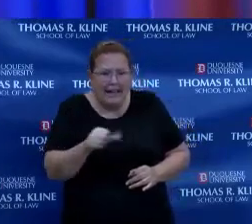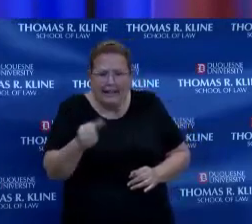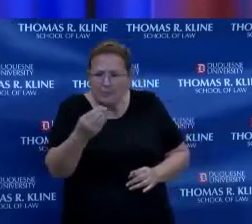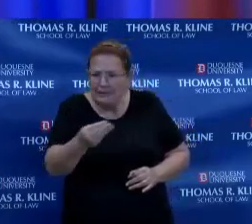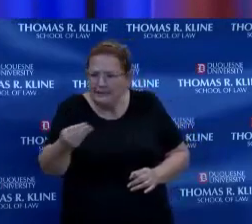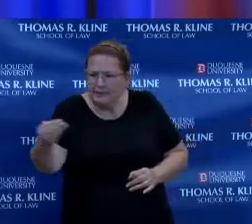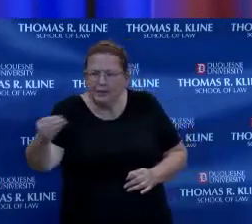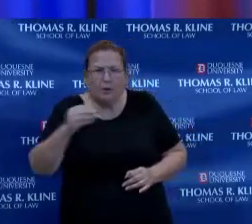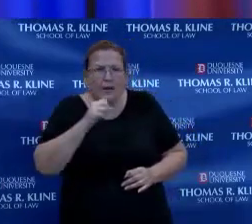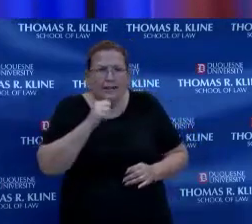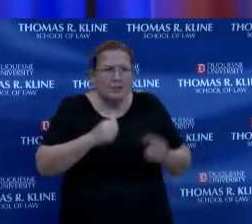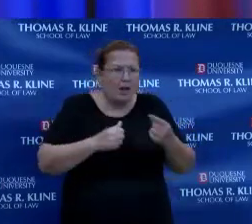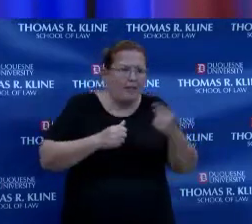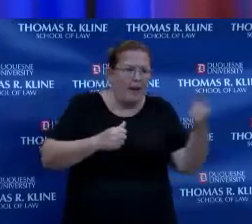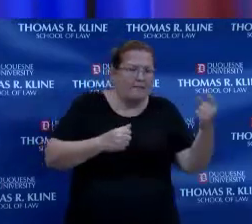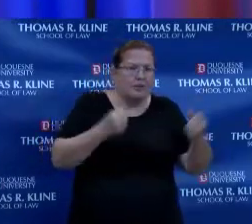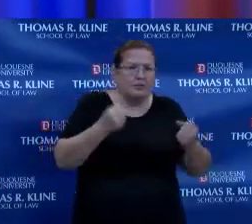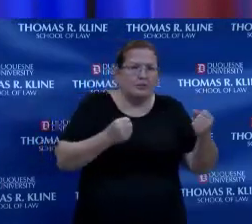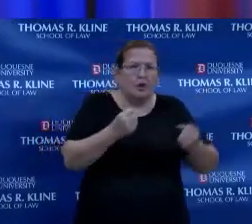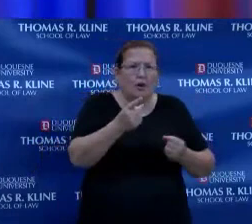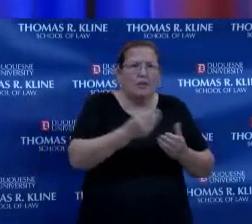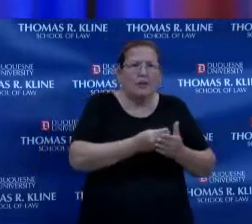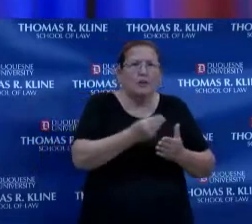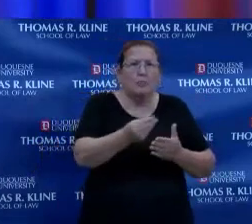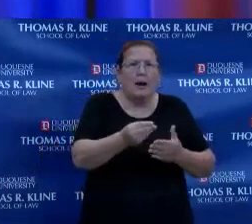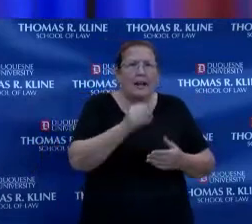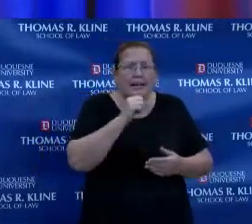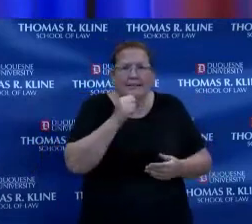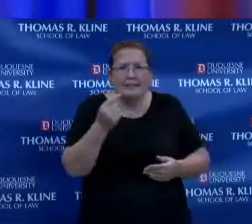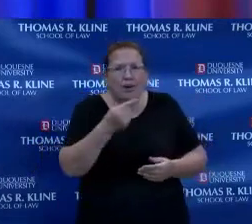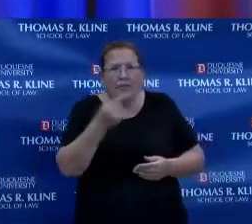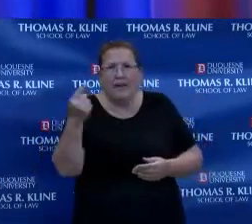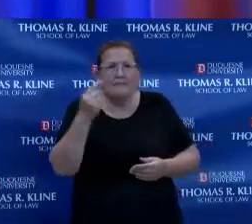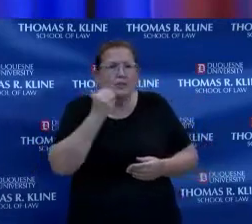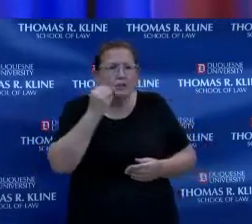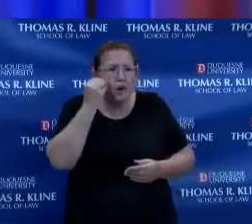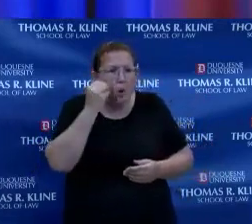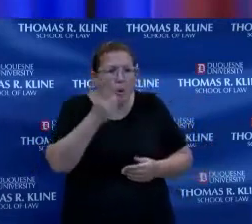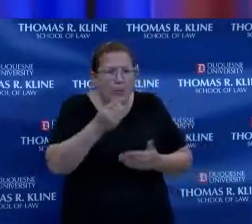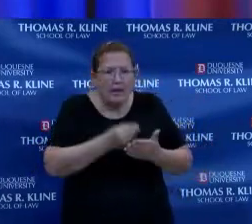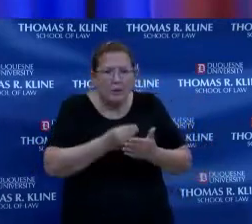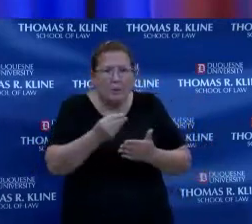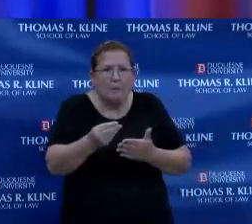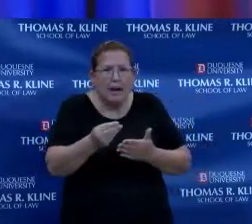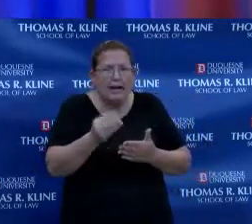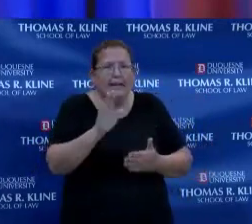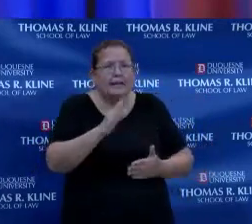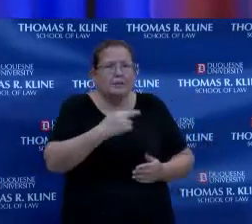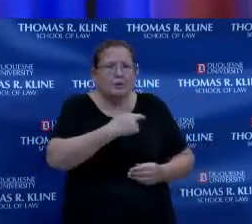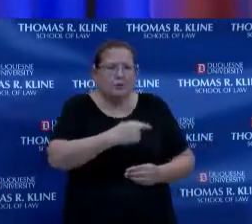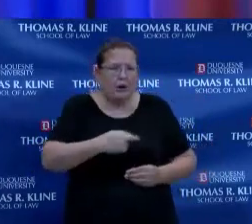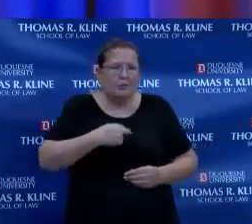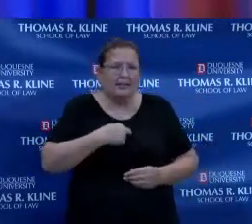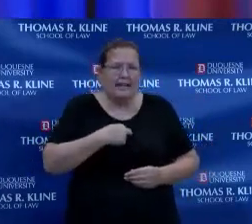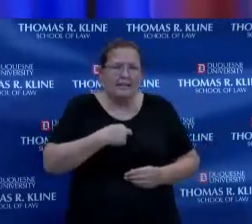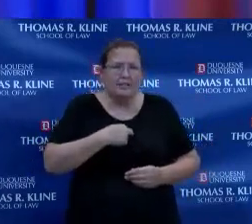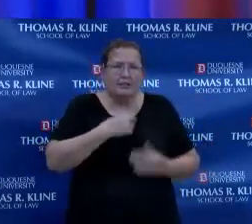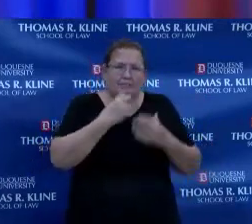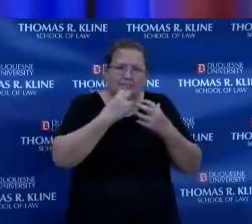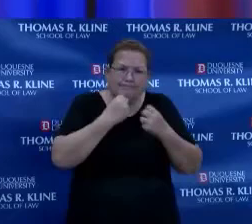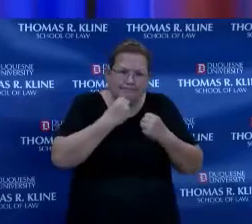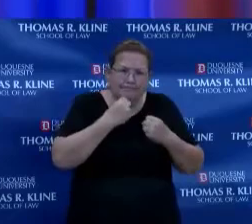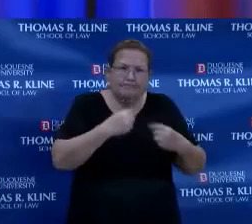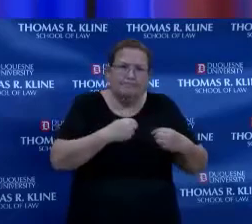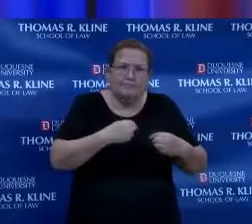that first car that you'll buy, and it's not that first home that you buy. It's your reputation.